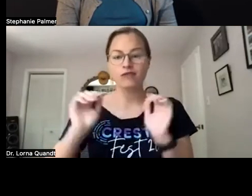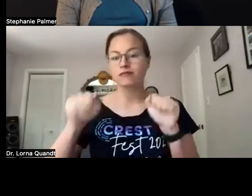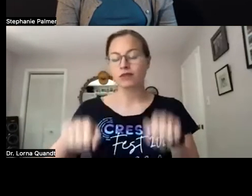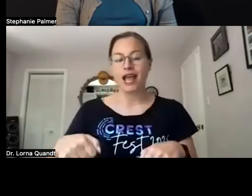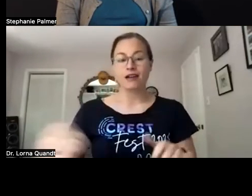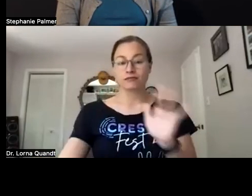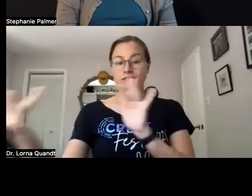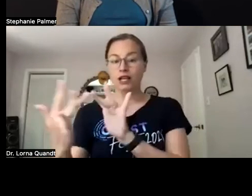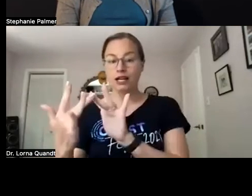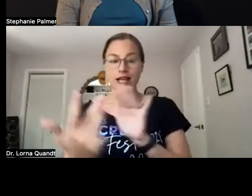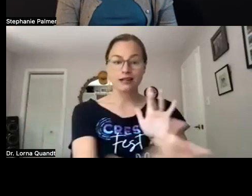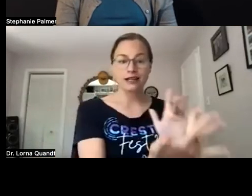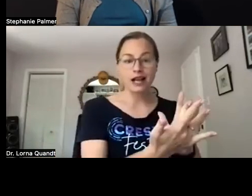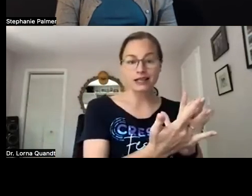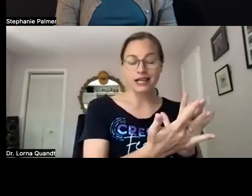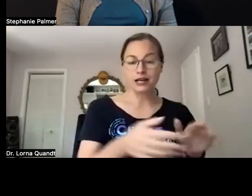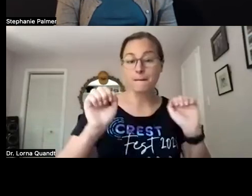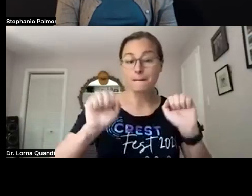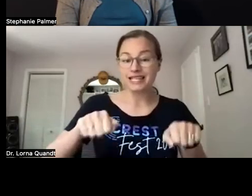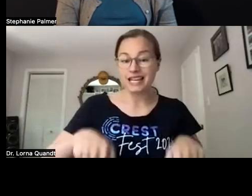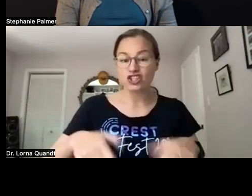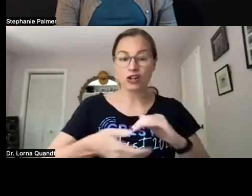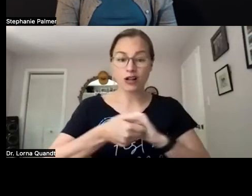with members within the network.